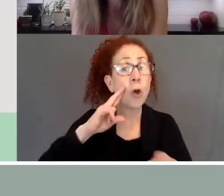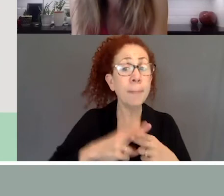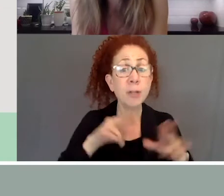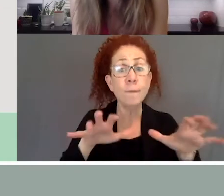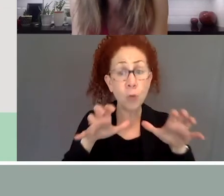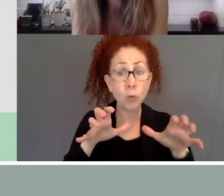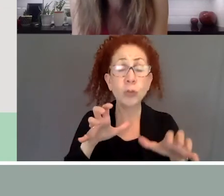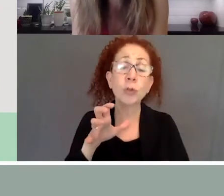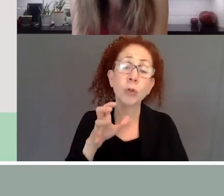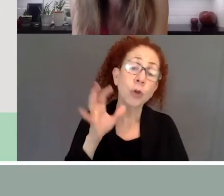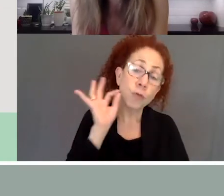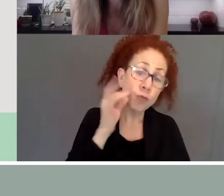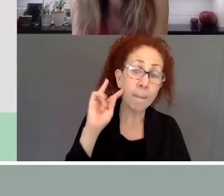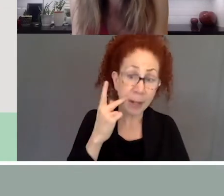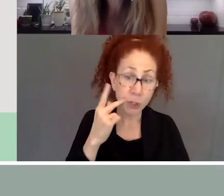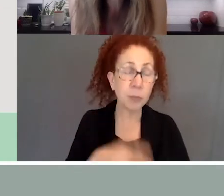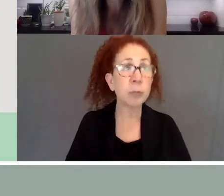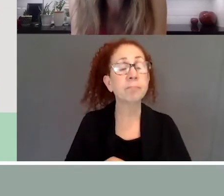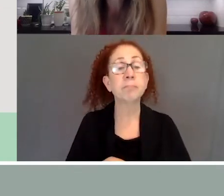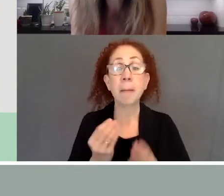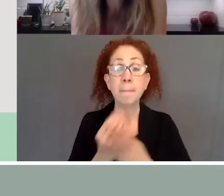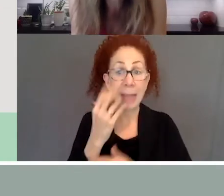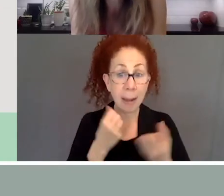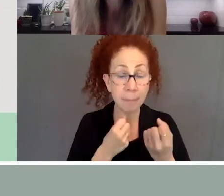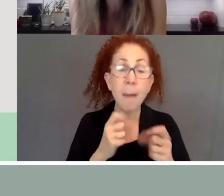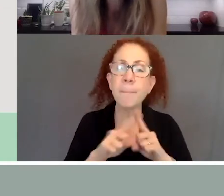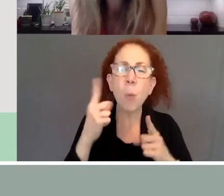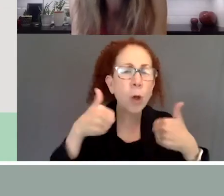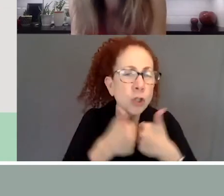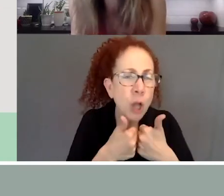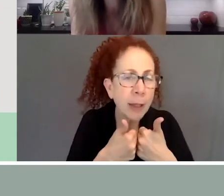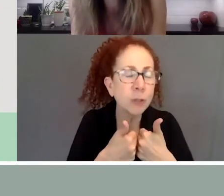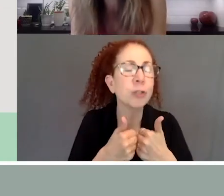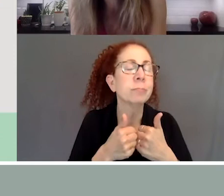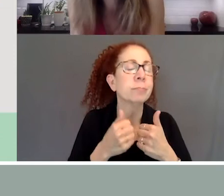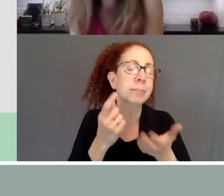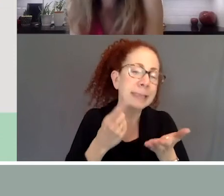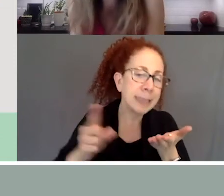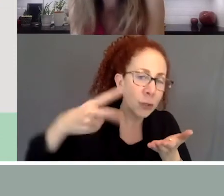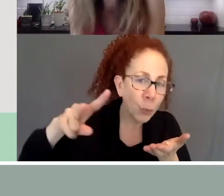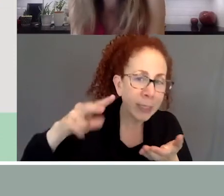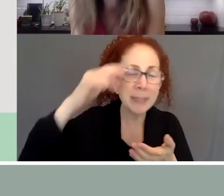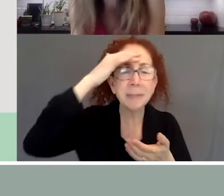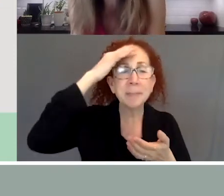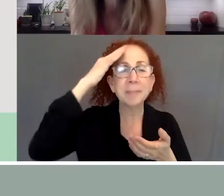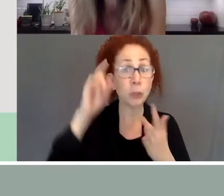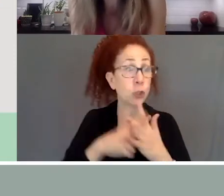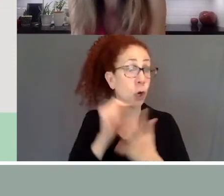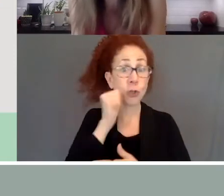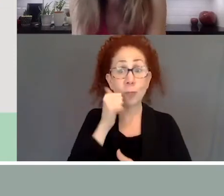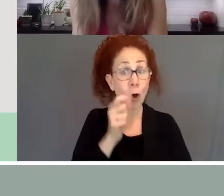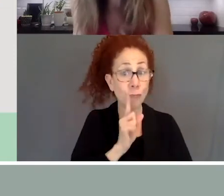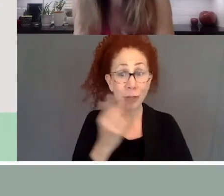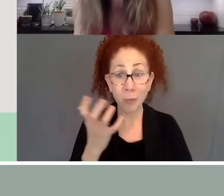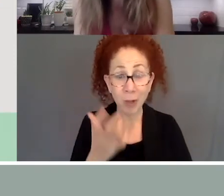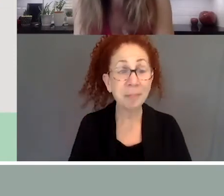produce, plant-based. So one challenge you can think about in the weeks ahead, and you could even start this tomorrow if you would